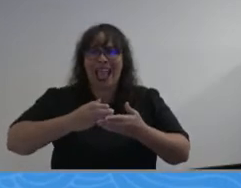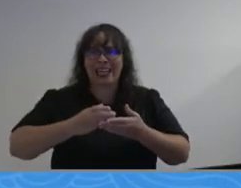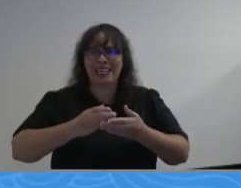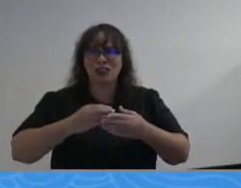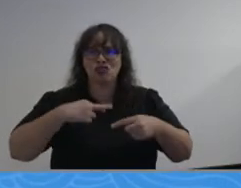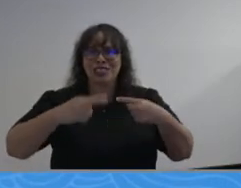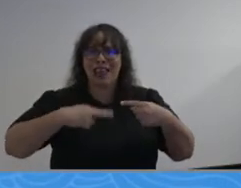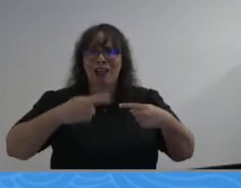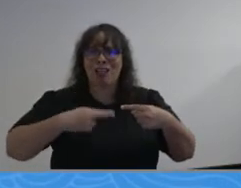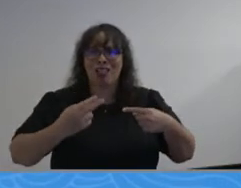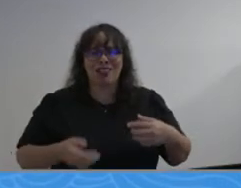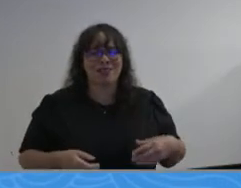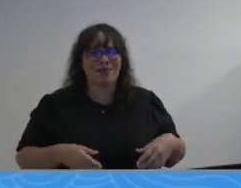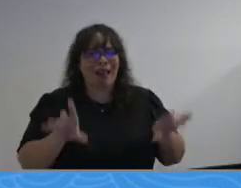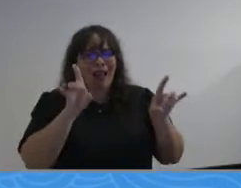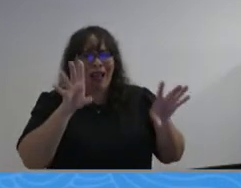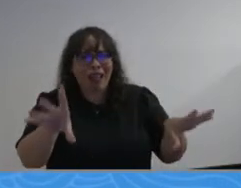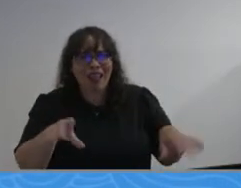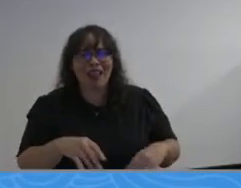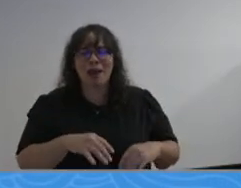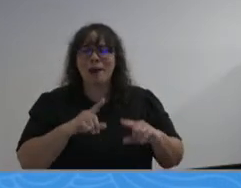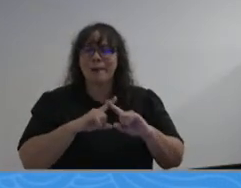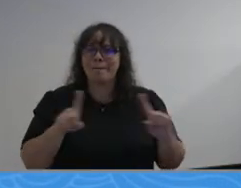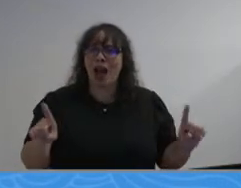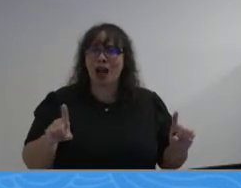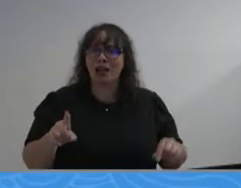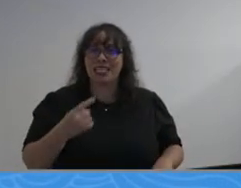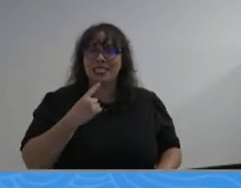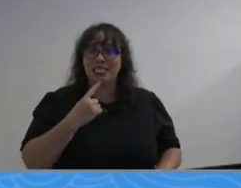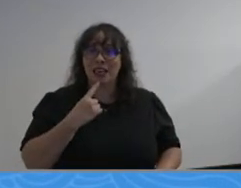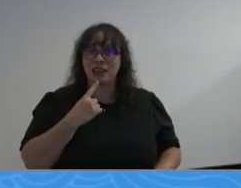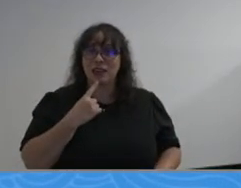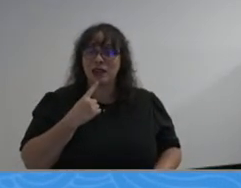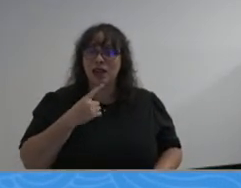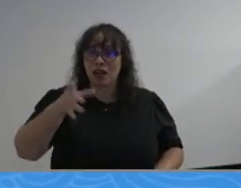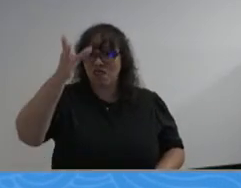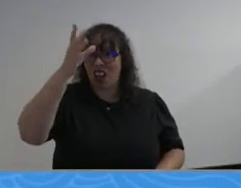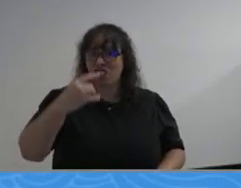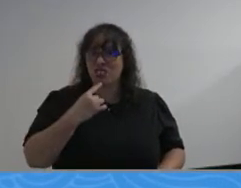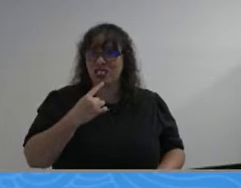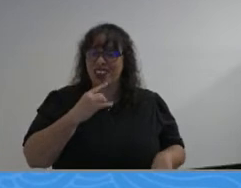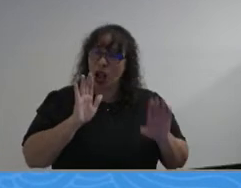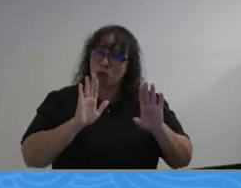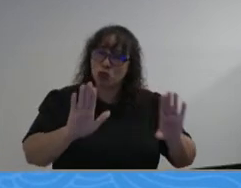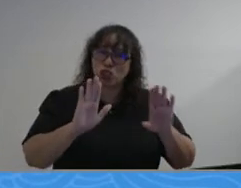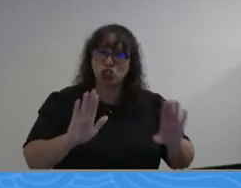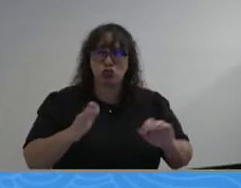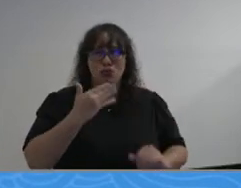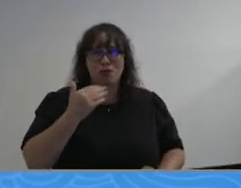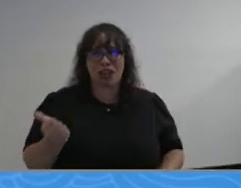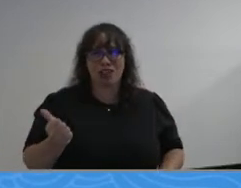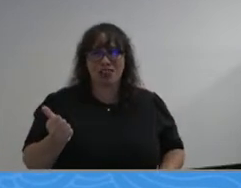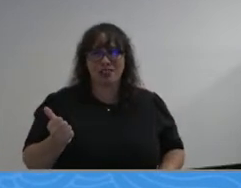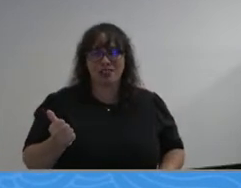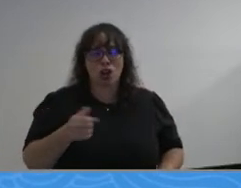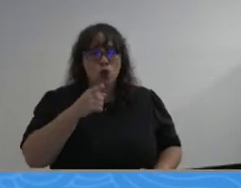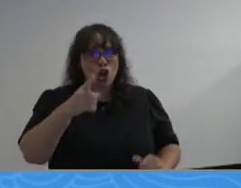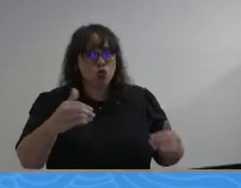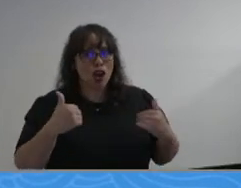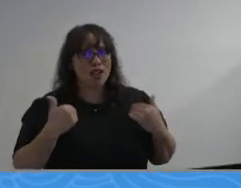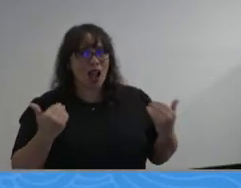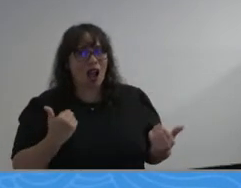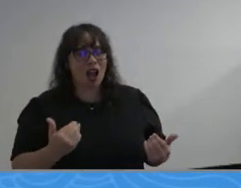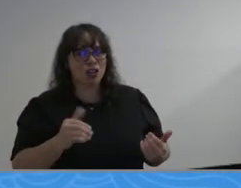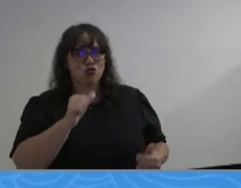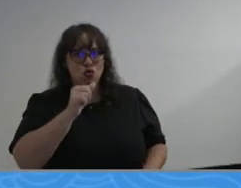hated it, right? I hated it, but he would always say, because I'm pushing you to be better. And when you're young, you don't realize when somebody